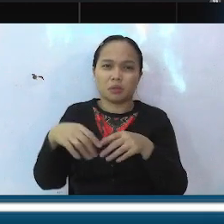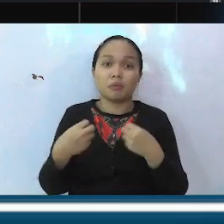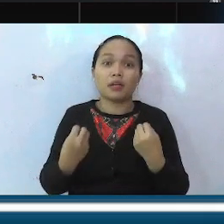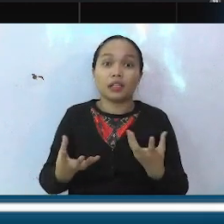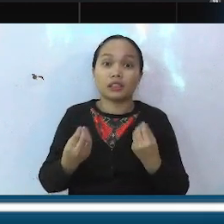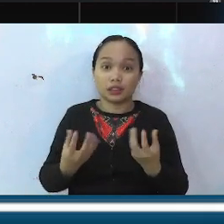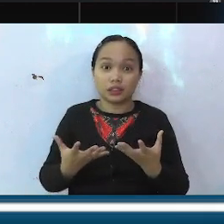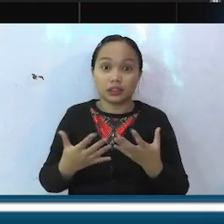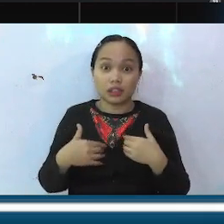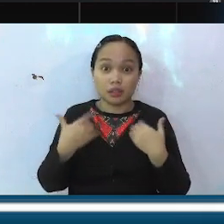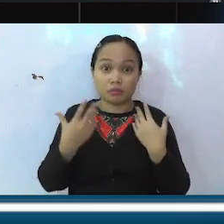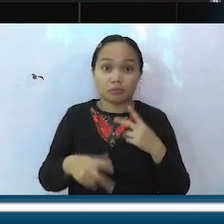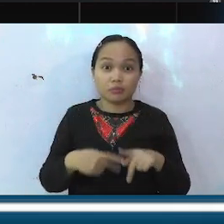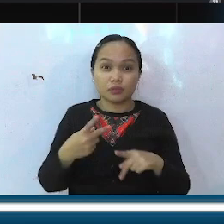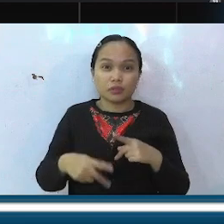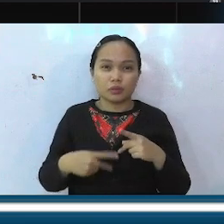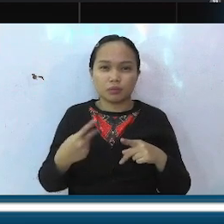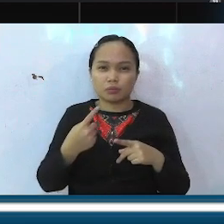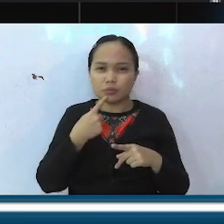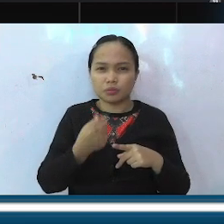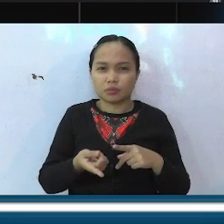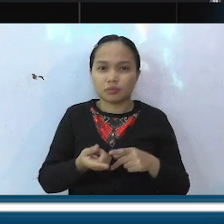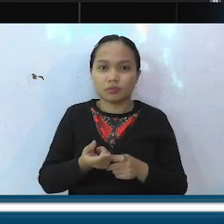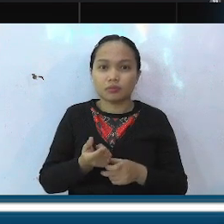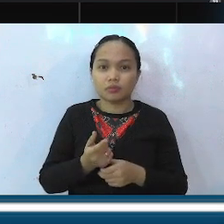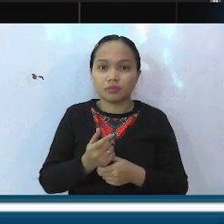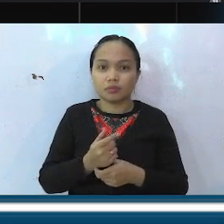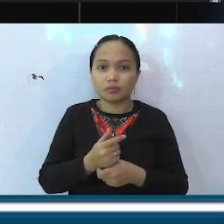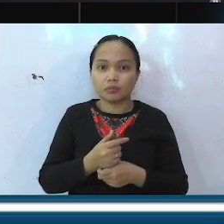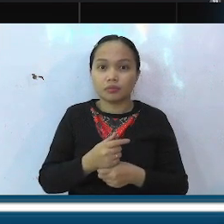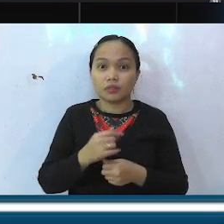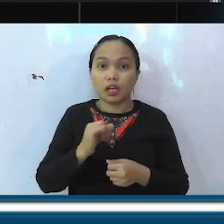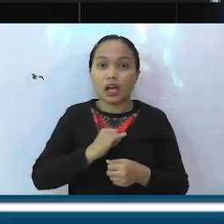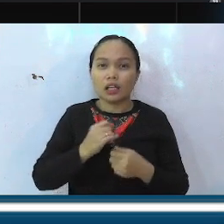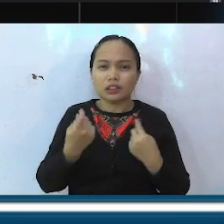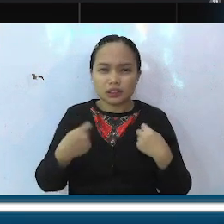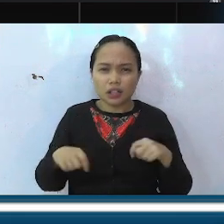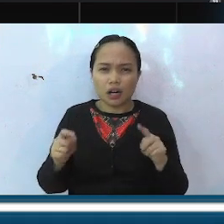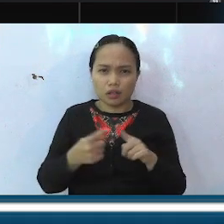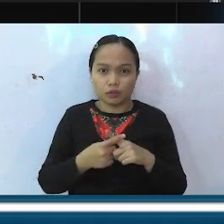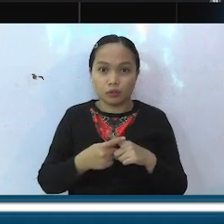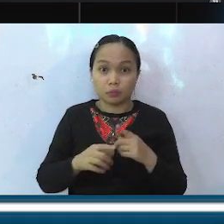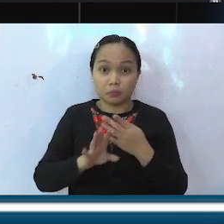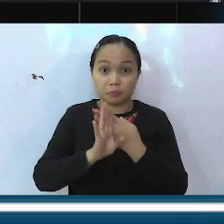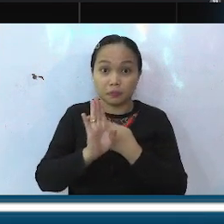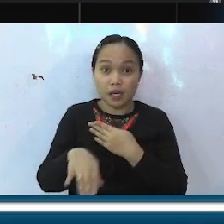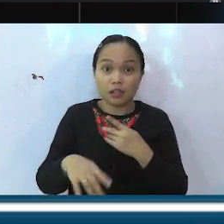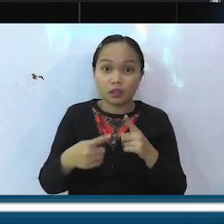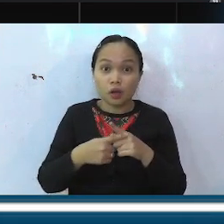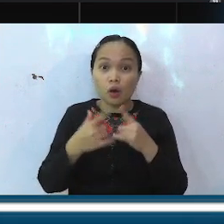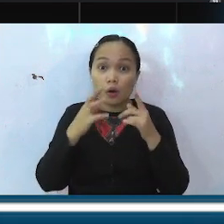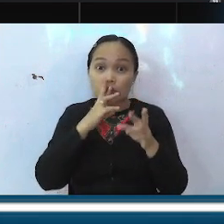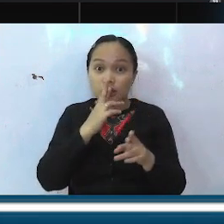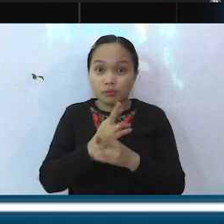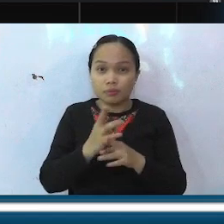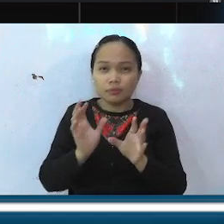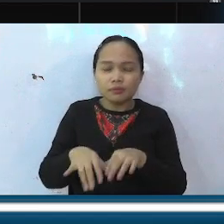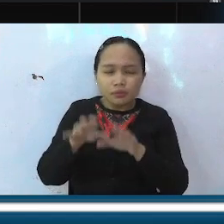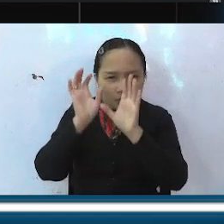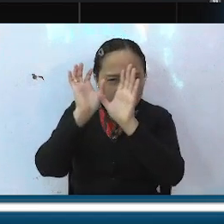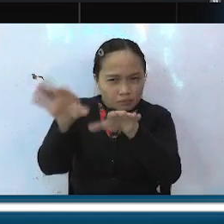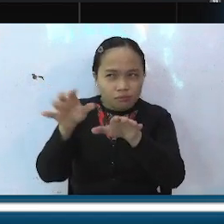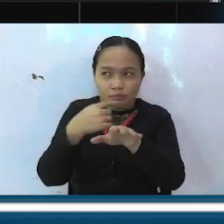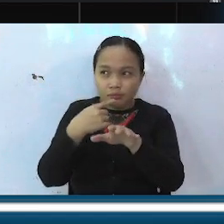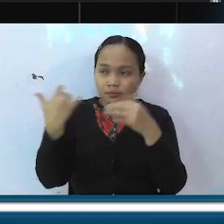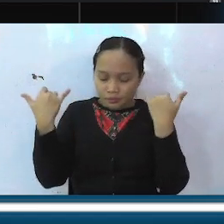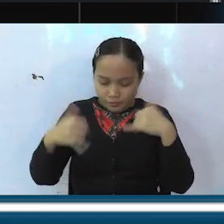playing with me basketball. I've been trying to bring them back to the real basketball. Yes. You see, to the